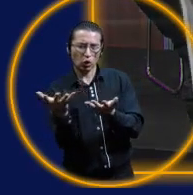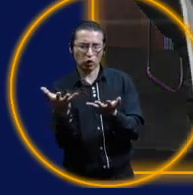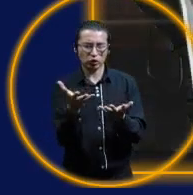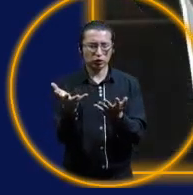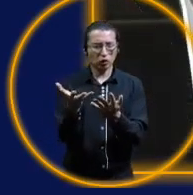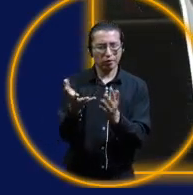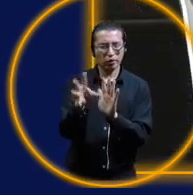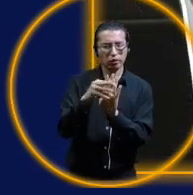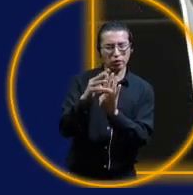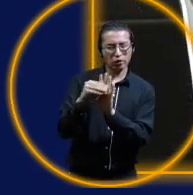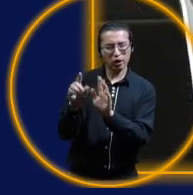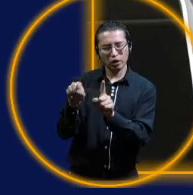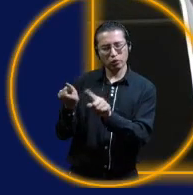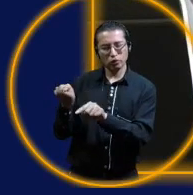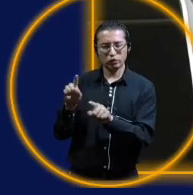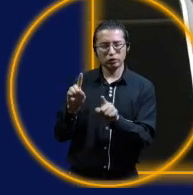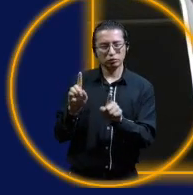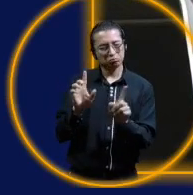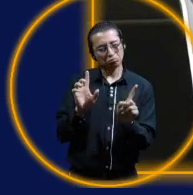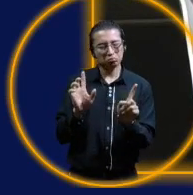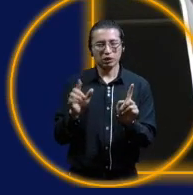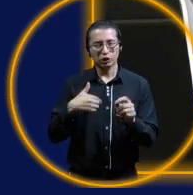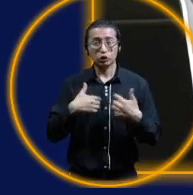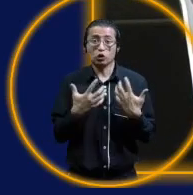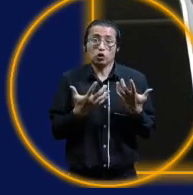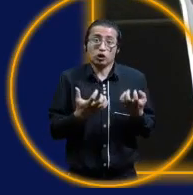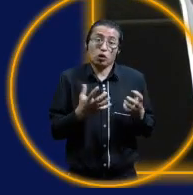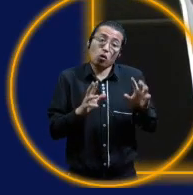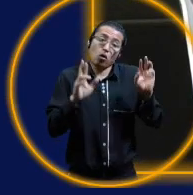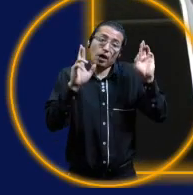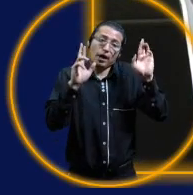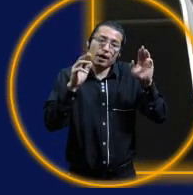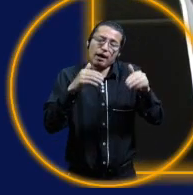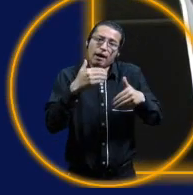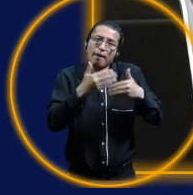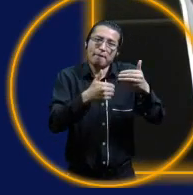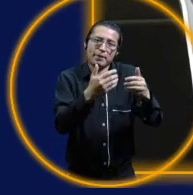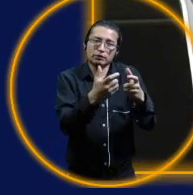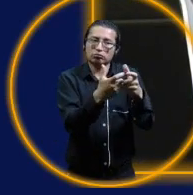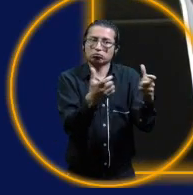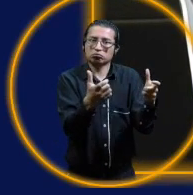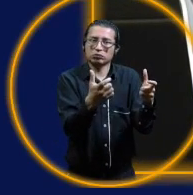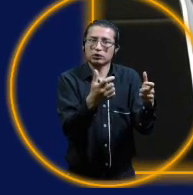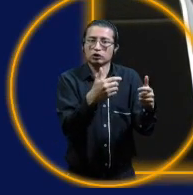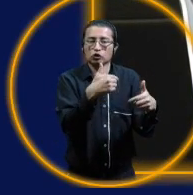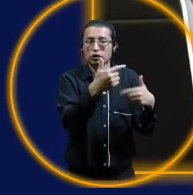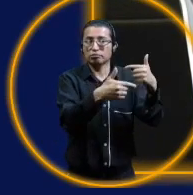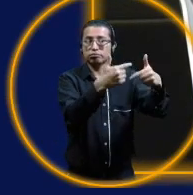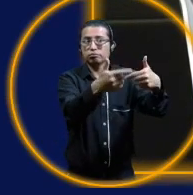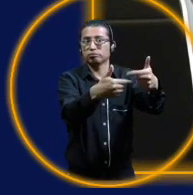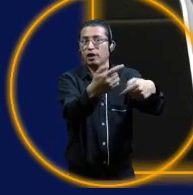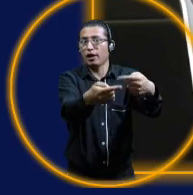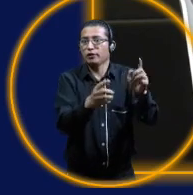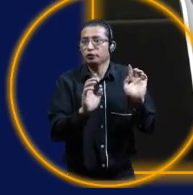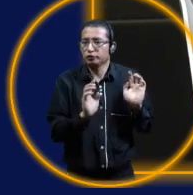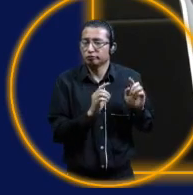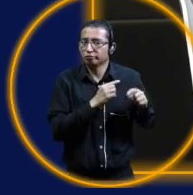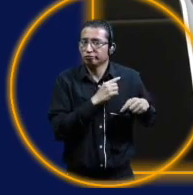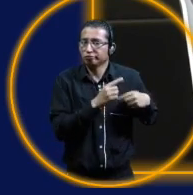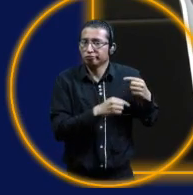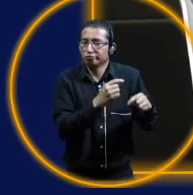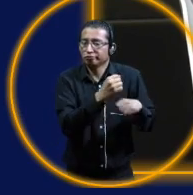I have hope that there'll be less ageism between generations, because we can maybe appreciate more